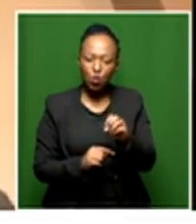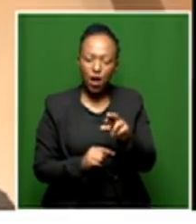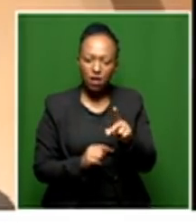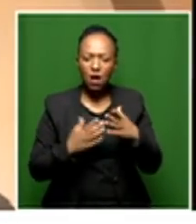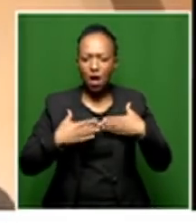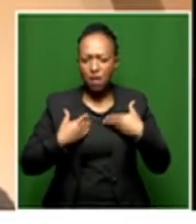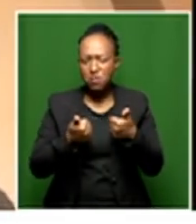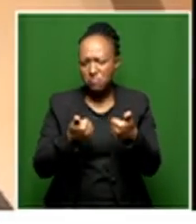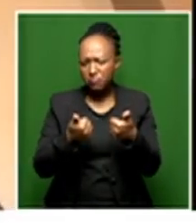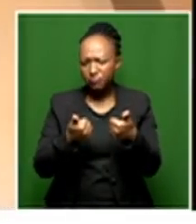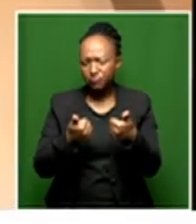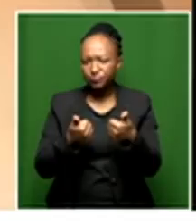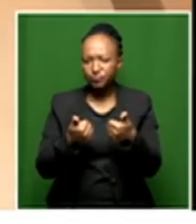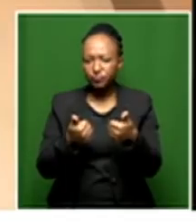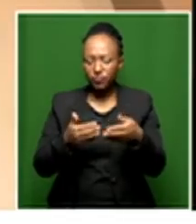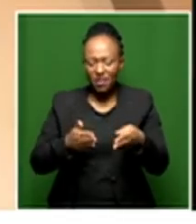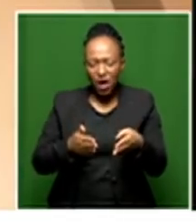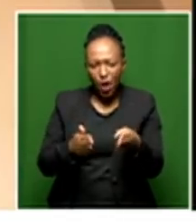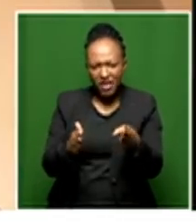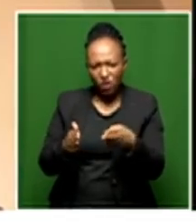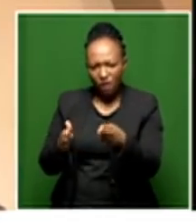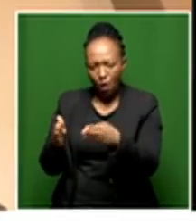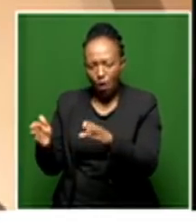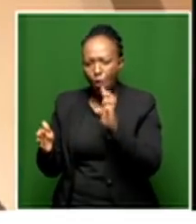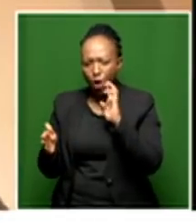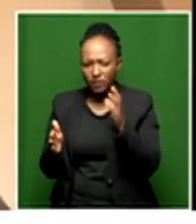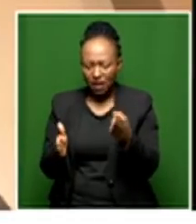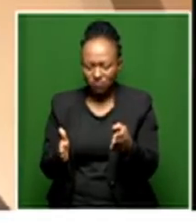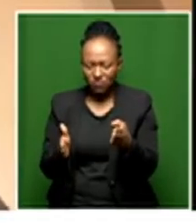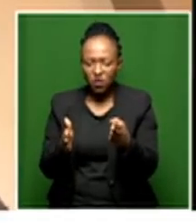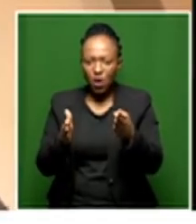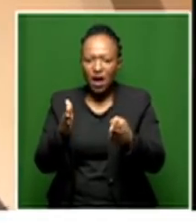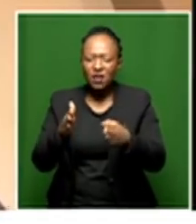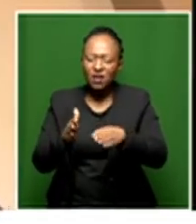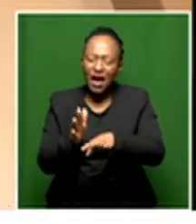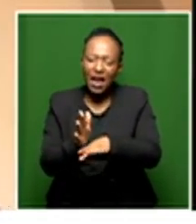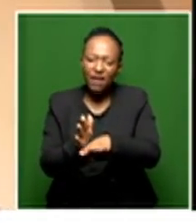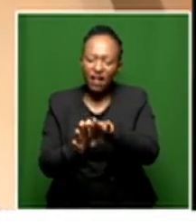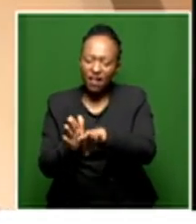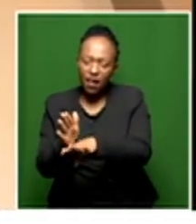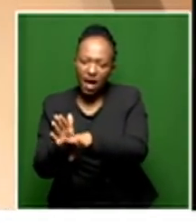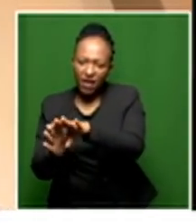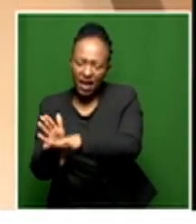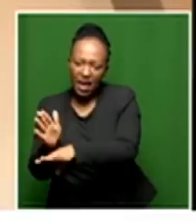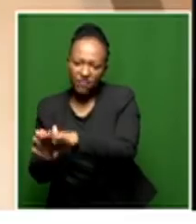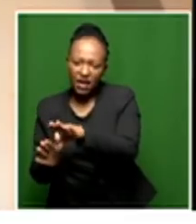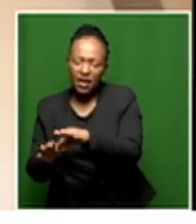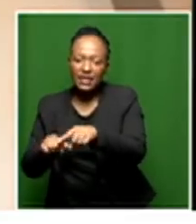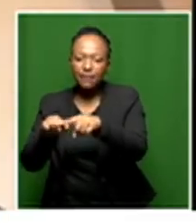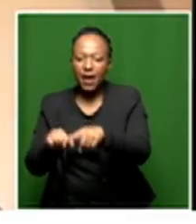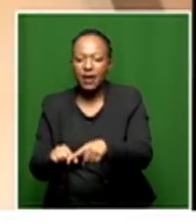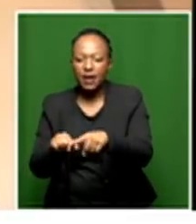are happy. Reservoirs are dynamic in terms of their levels. It depends on what is